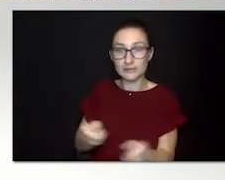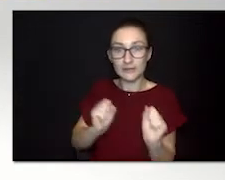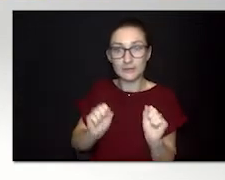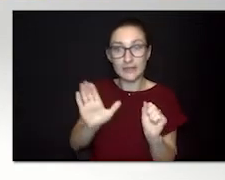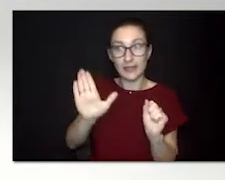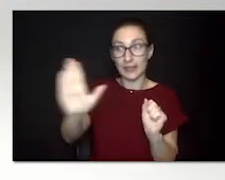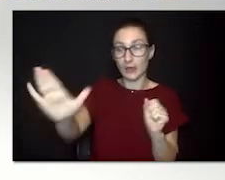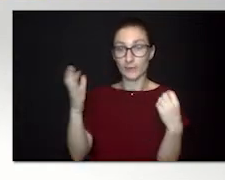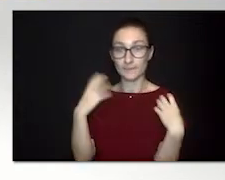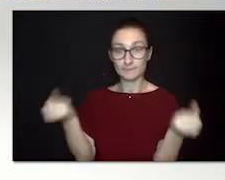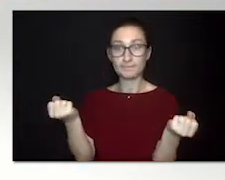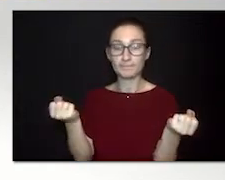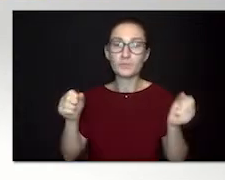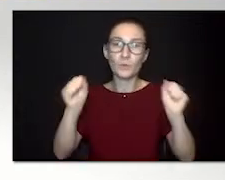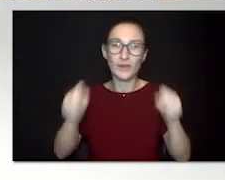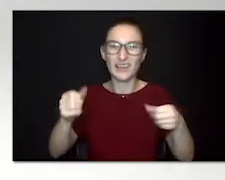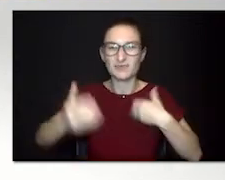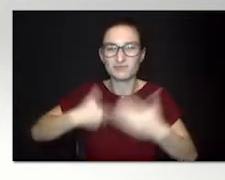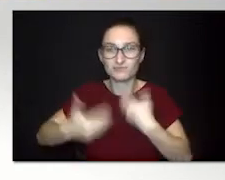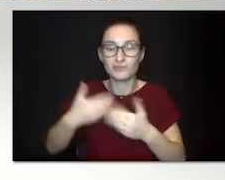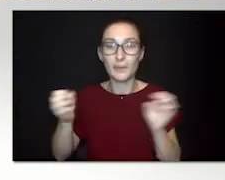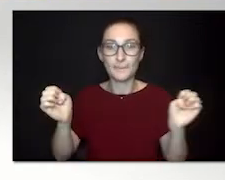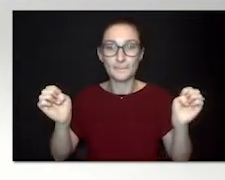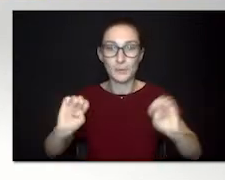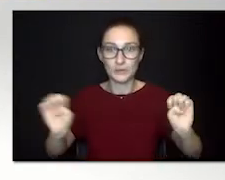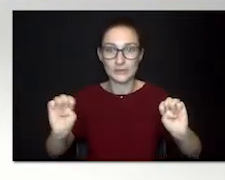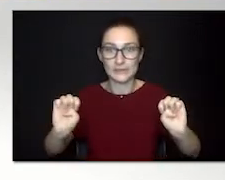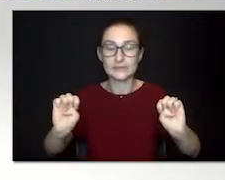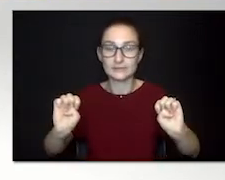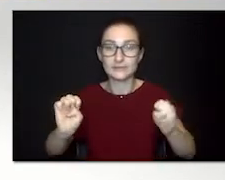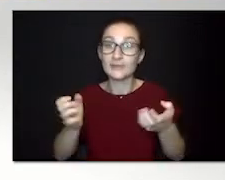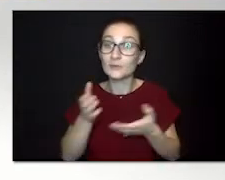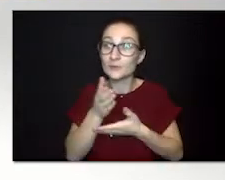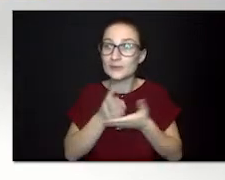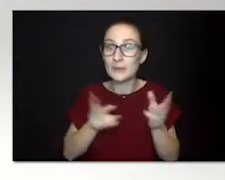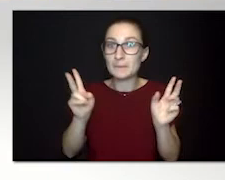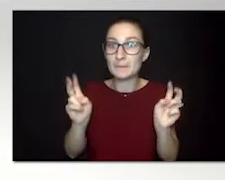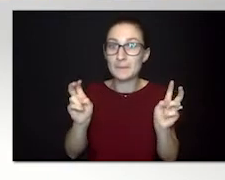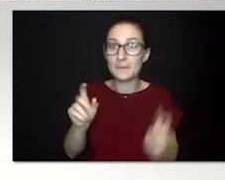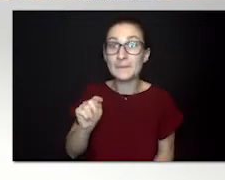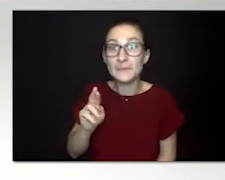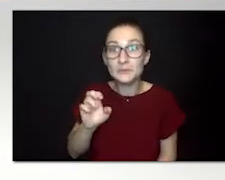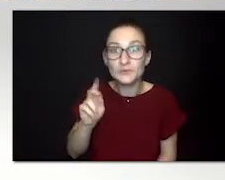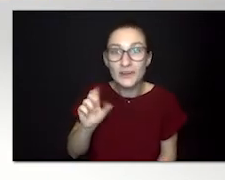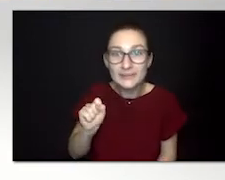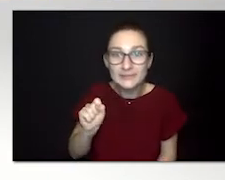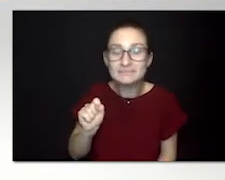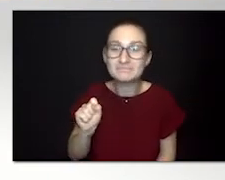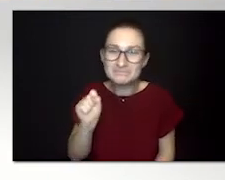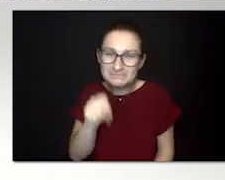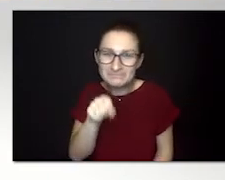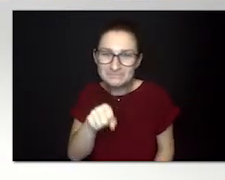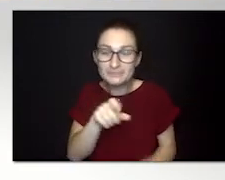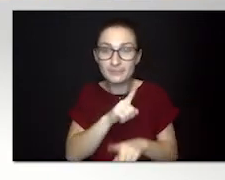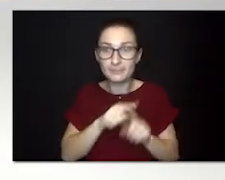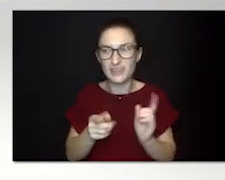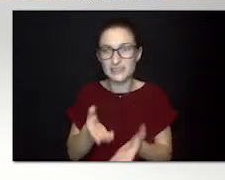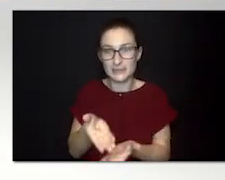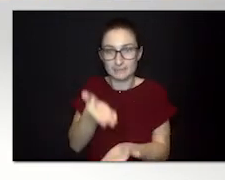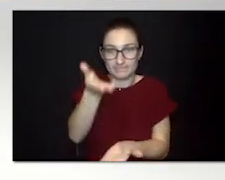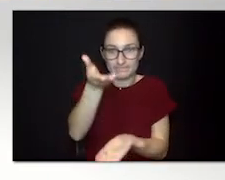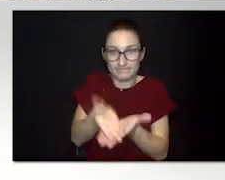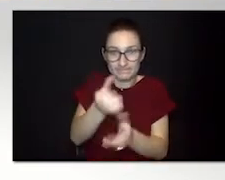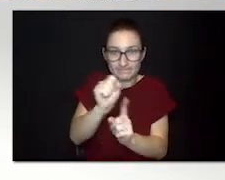ward, then we can file on an expedited emergency basis. So there are tricks that we can use, but it is a